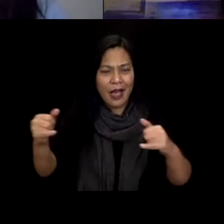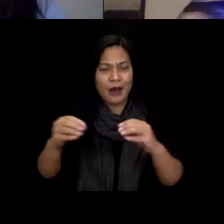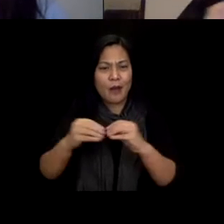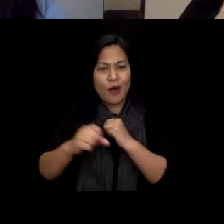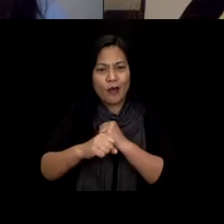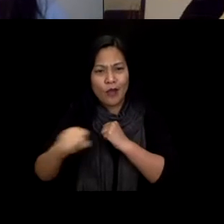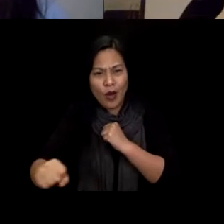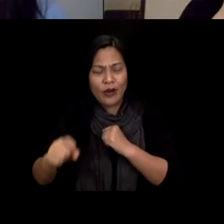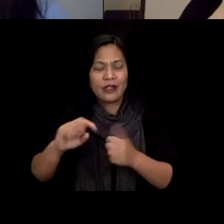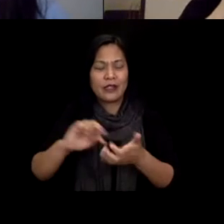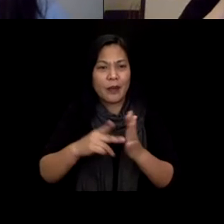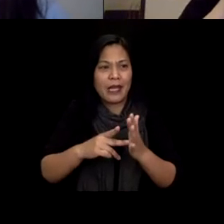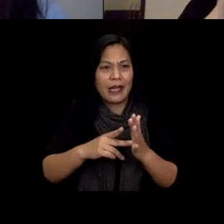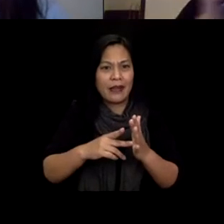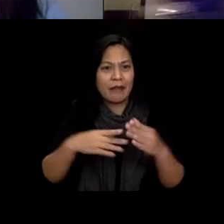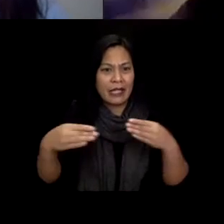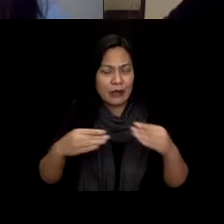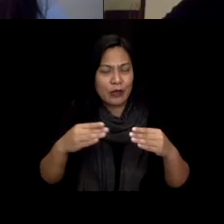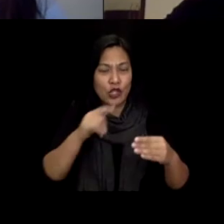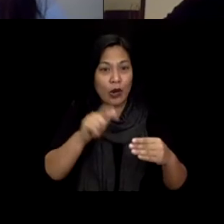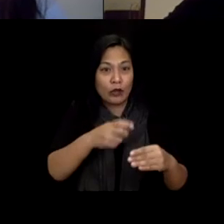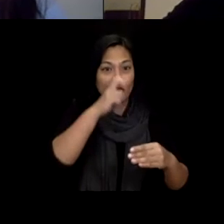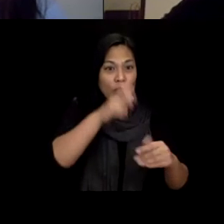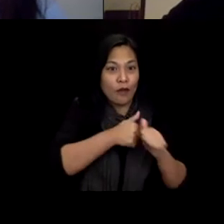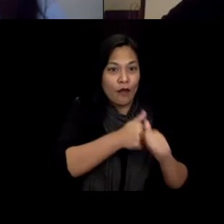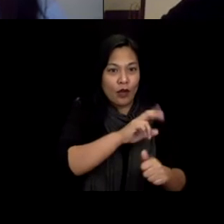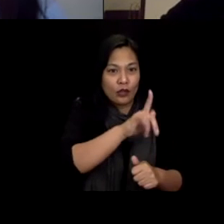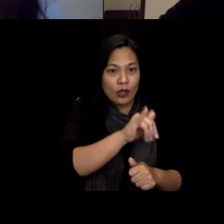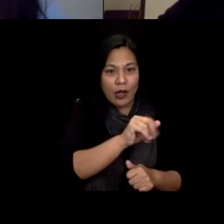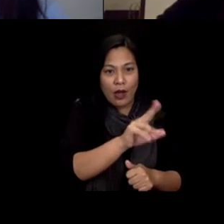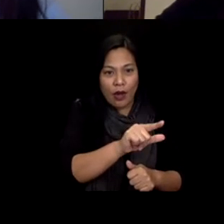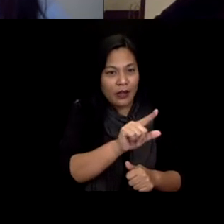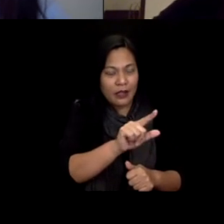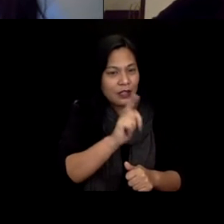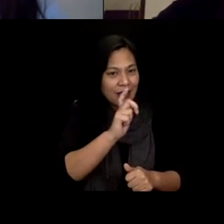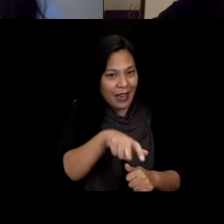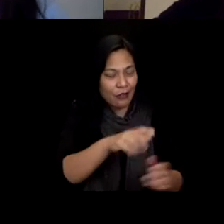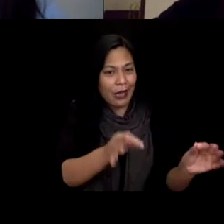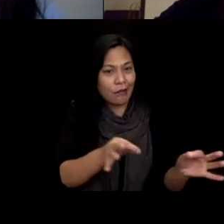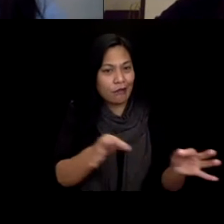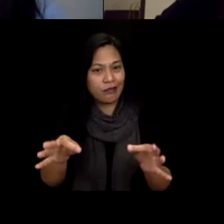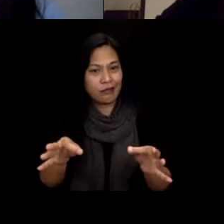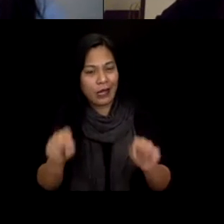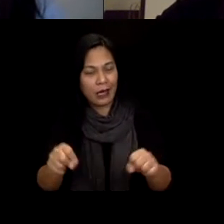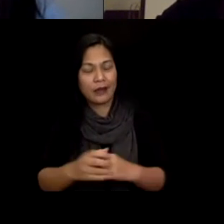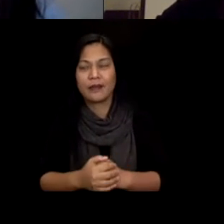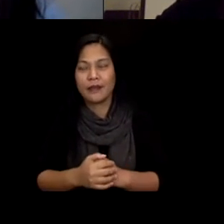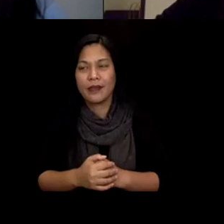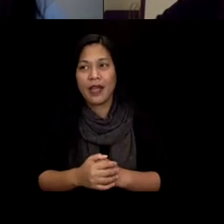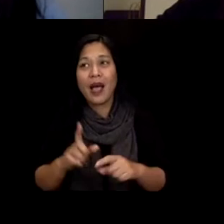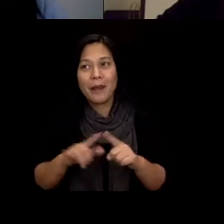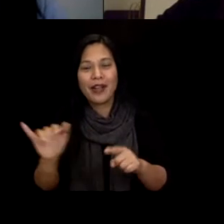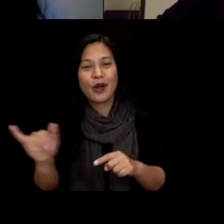funding until. But I think what was more crucial in being able to make that decision